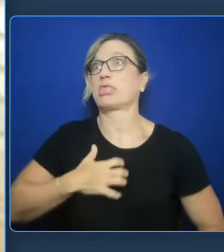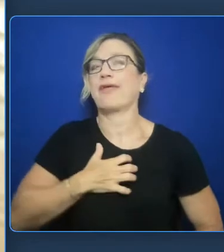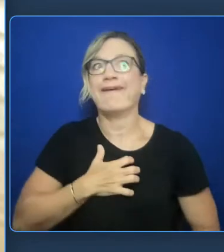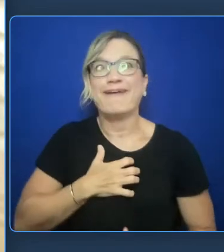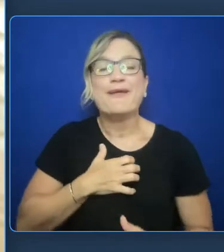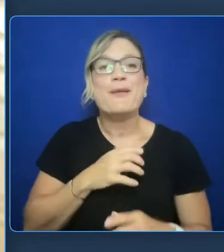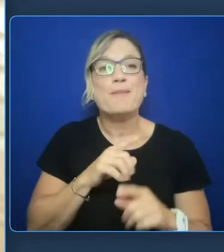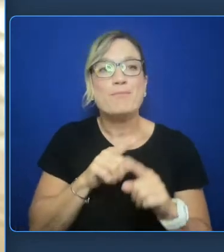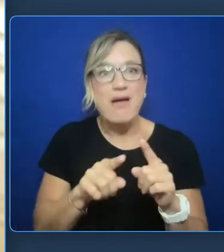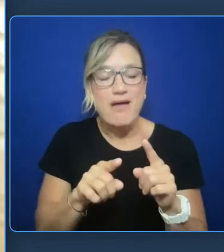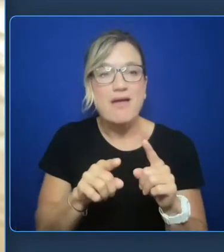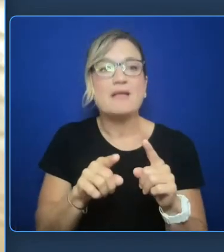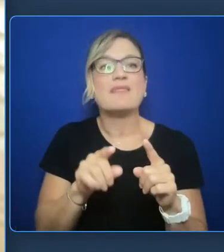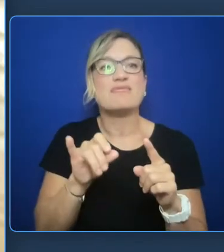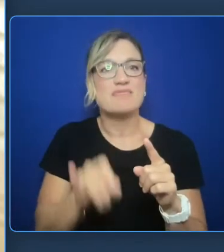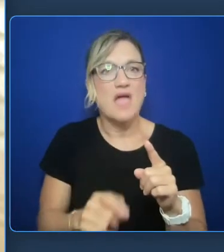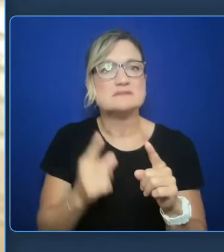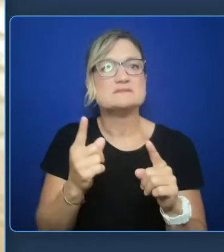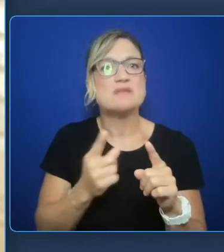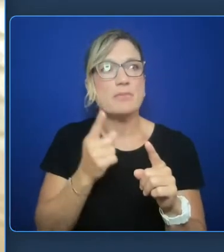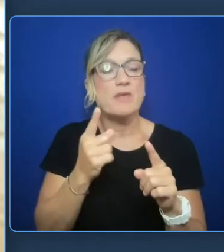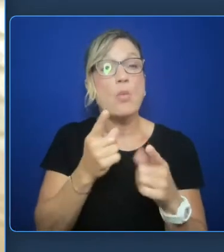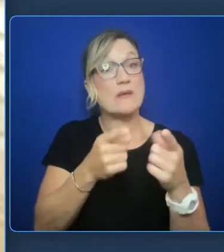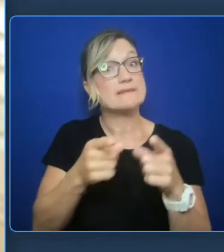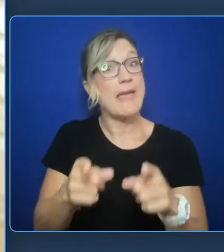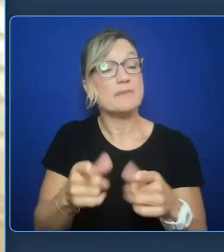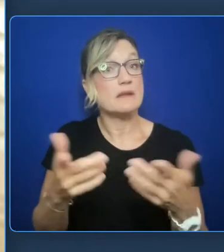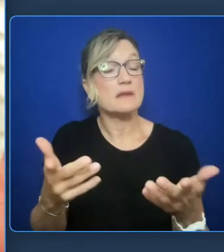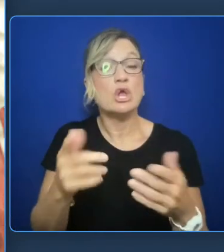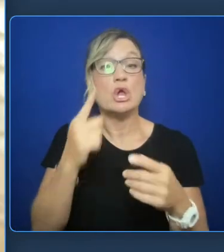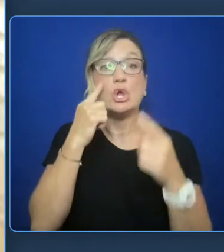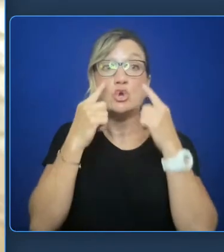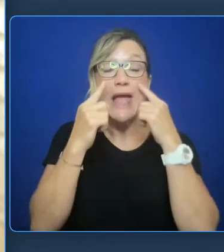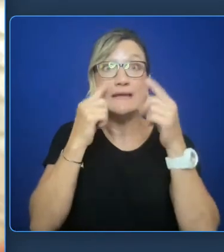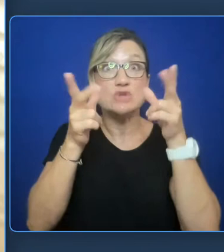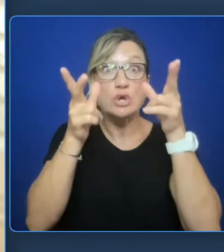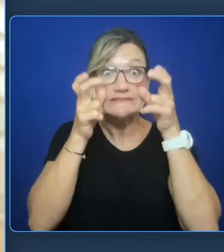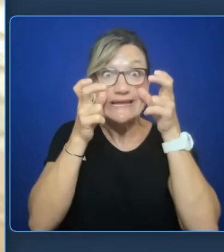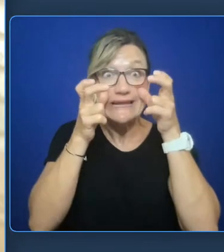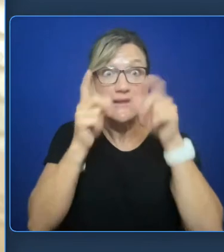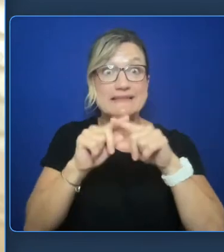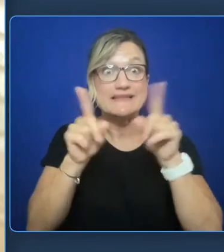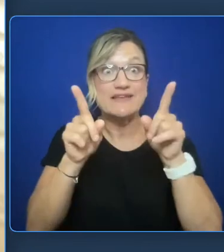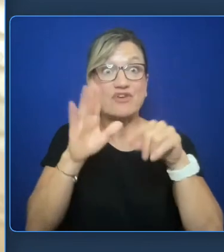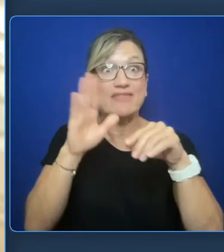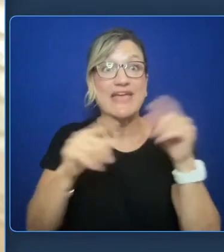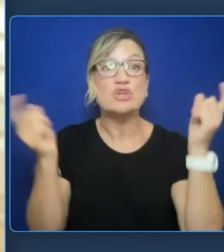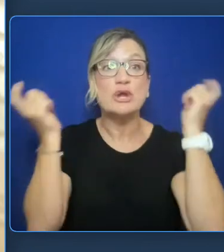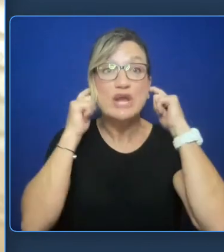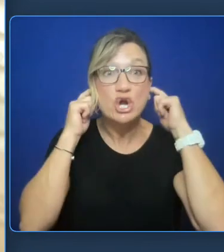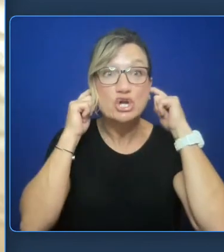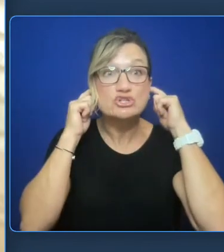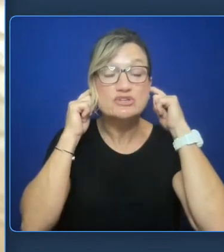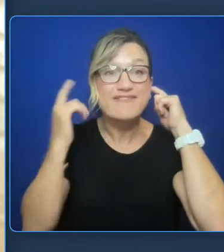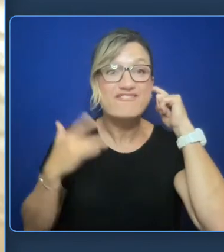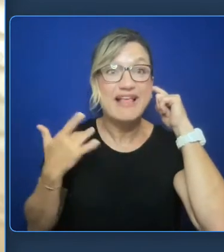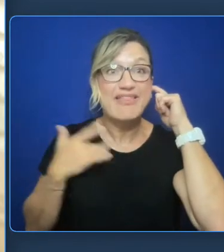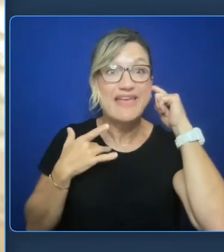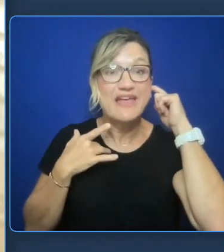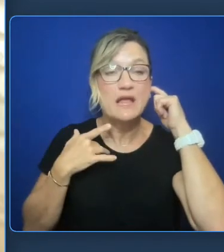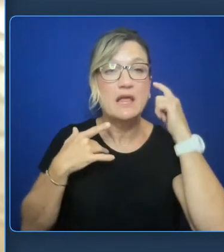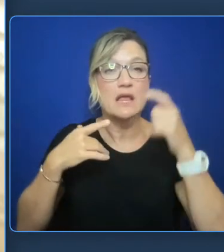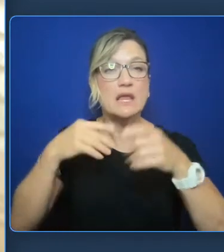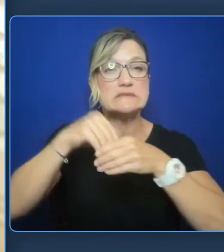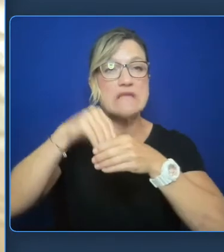Because in, you know, it's something that, you know, what's happening is your eyes are seeing something different than what your inner ear is feeling.